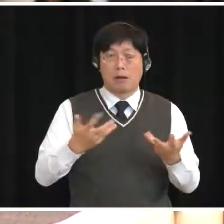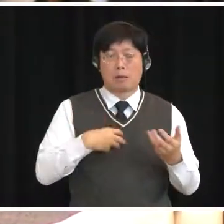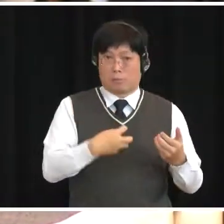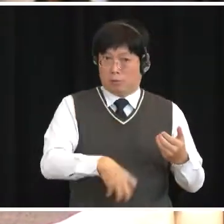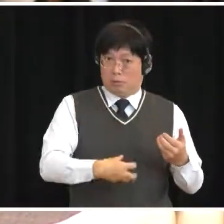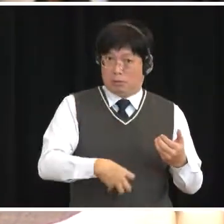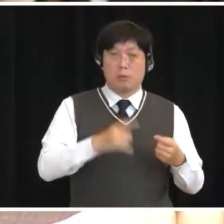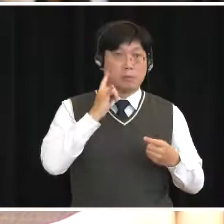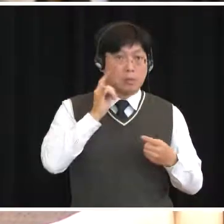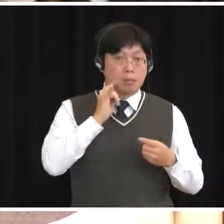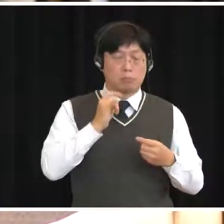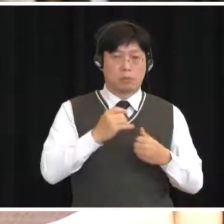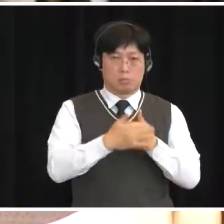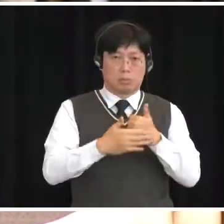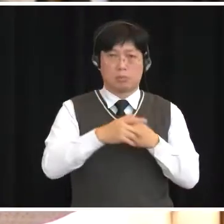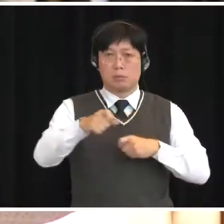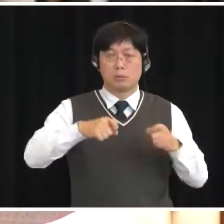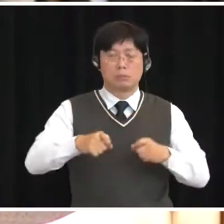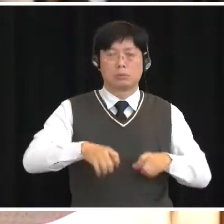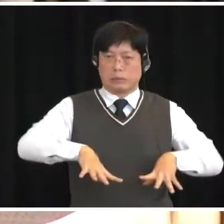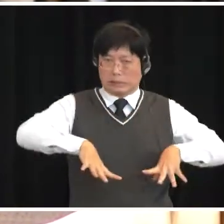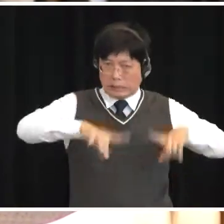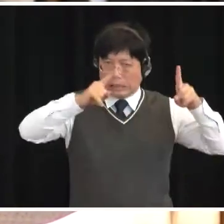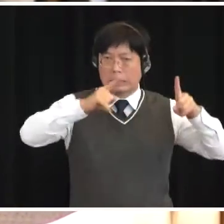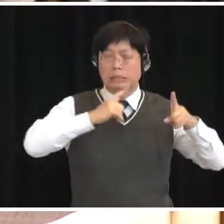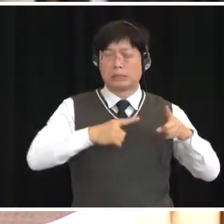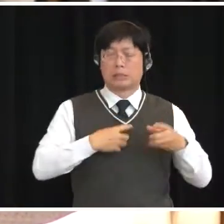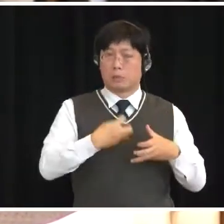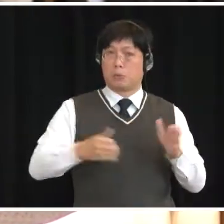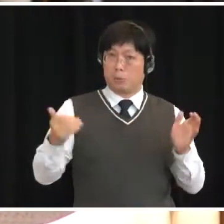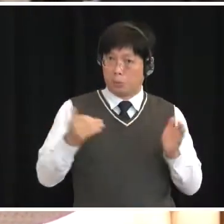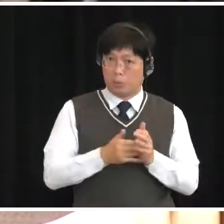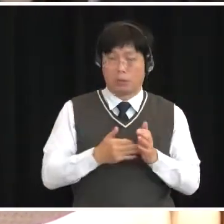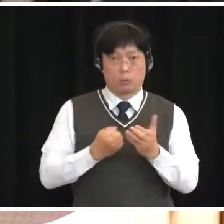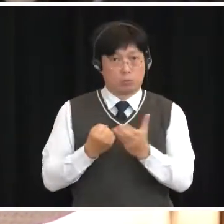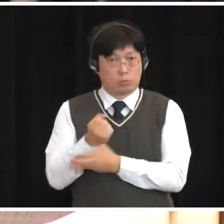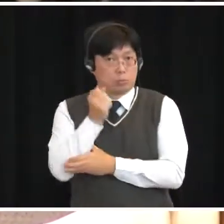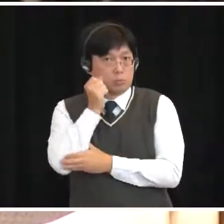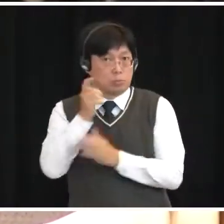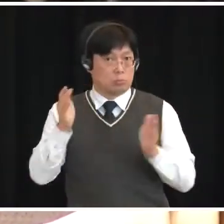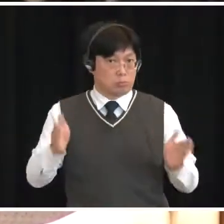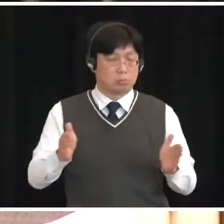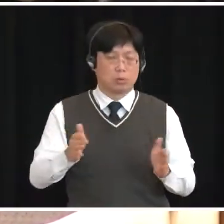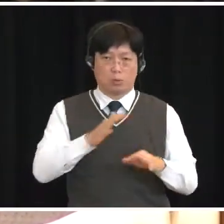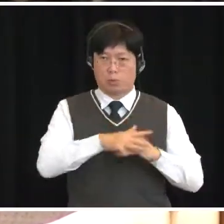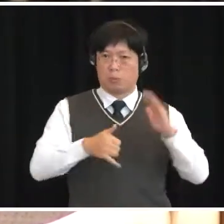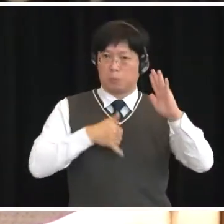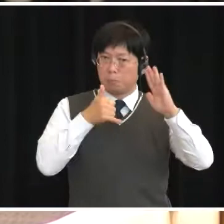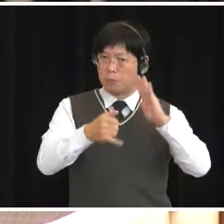program for high-risk pregnant women. So we care for the pregnant women